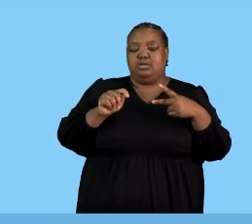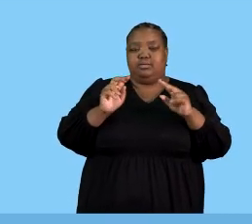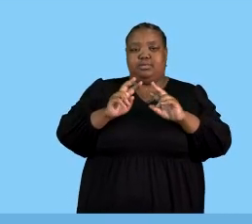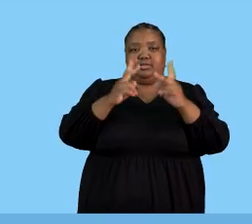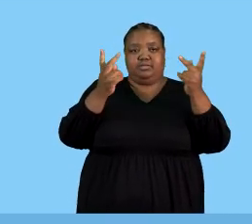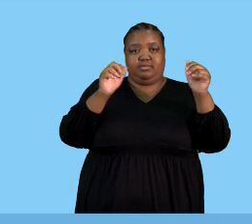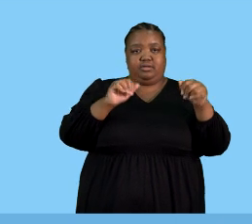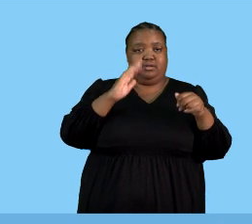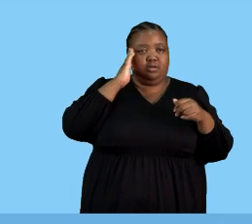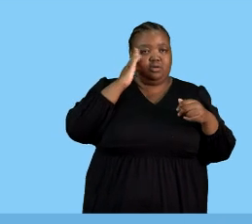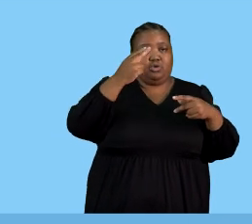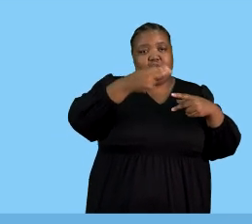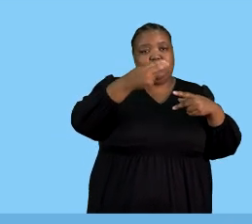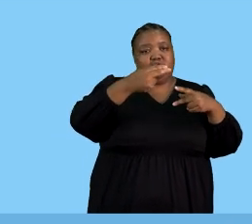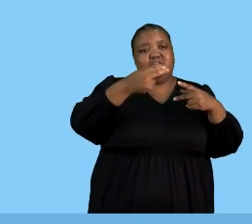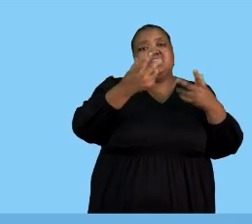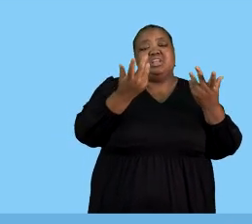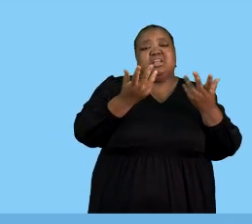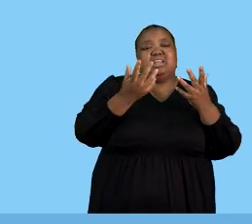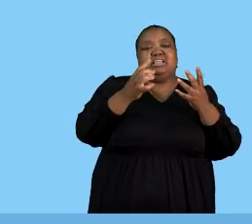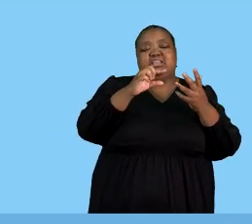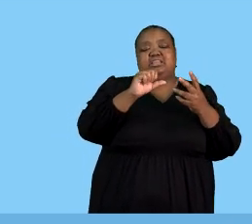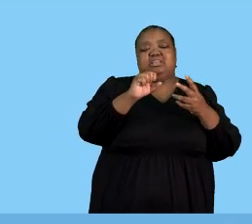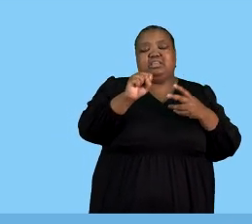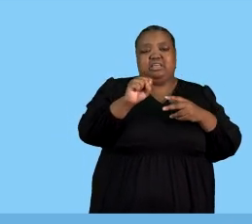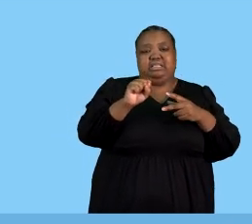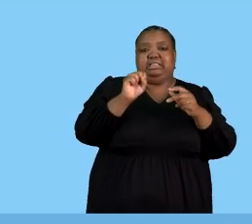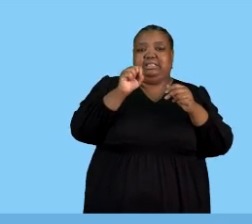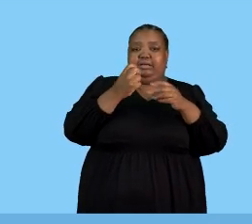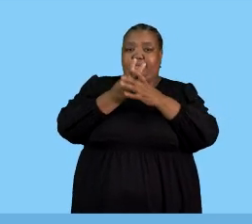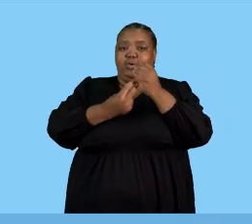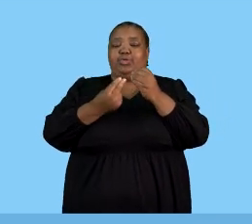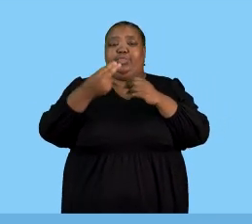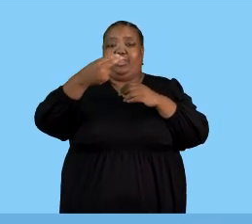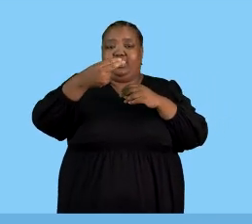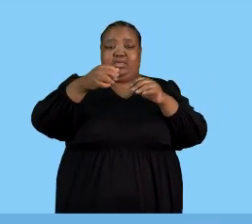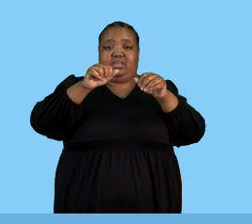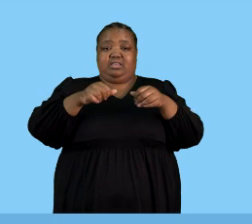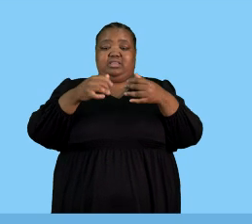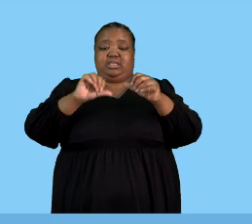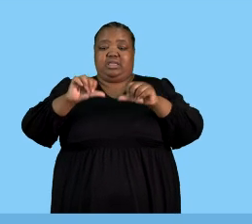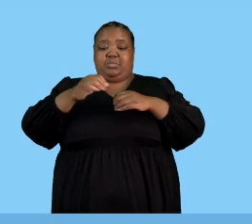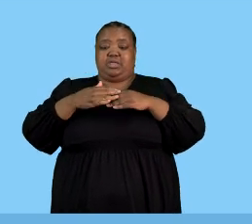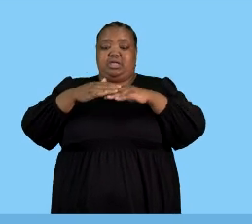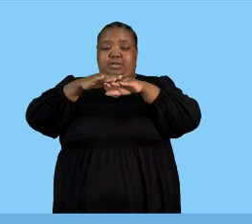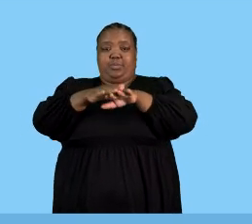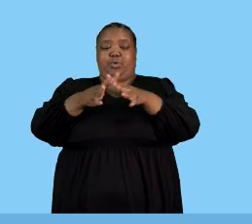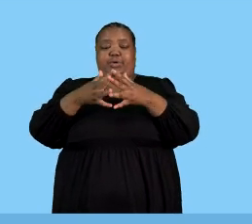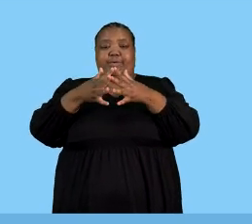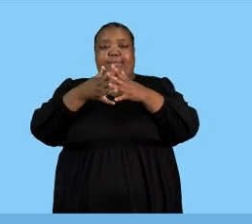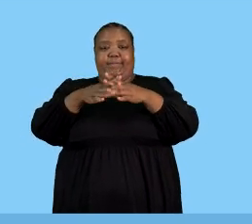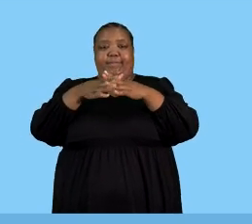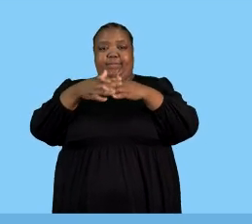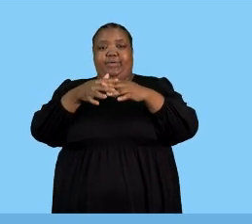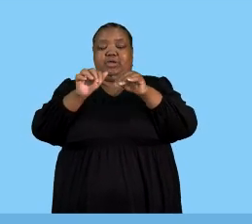here, we know that hydrogen is a gas. Same thing applies with the oxygen. Both of those are gases. However, should